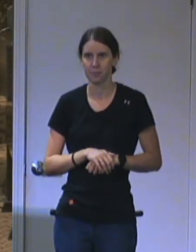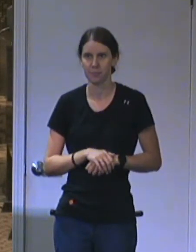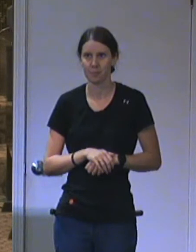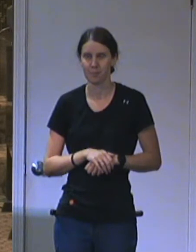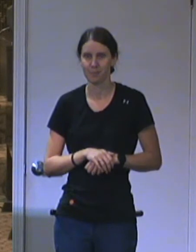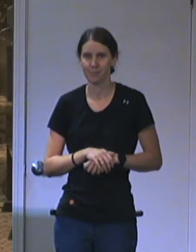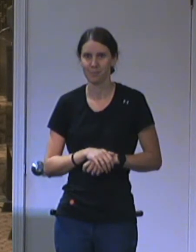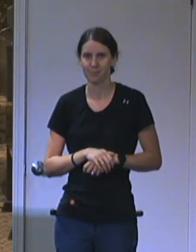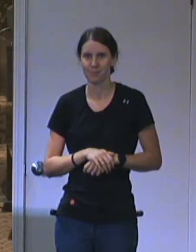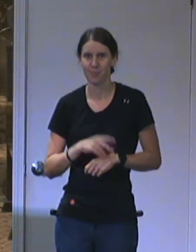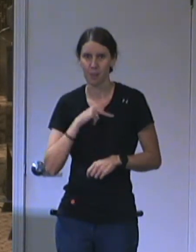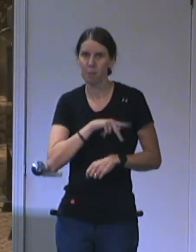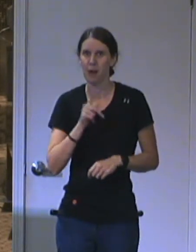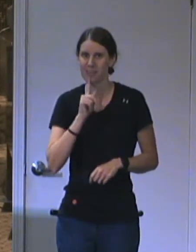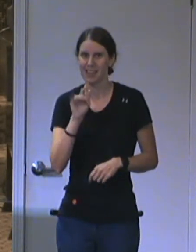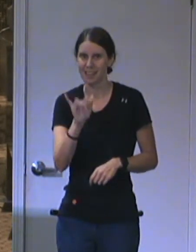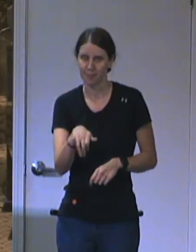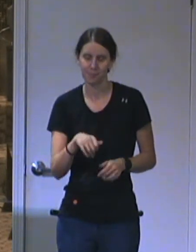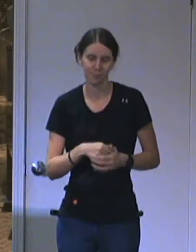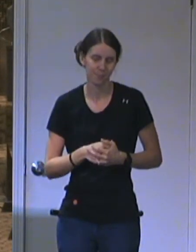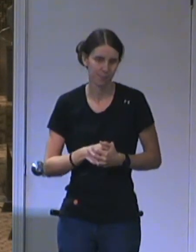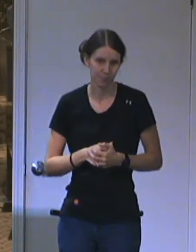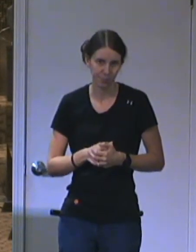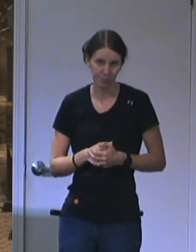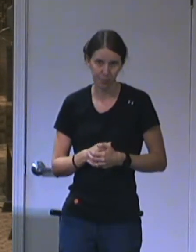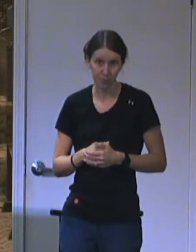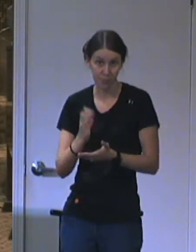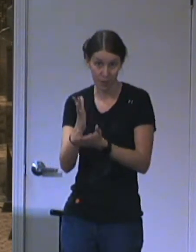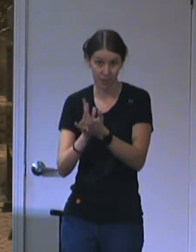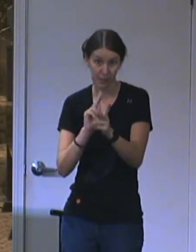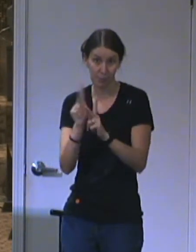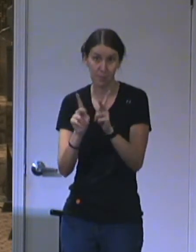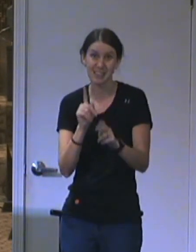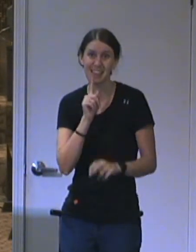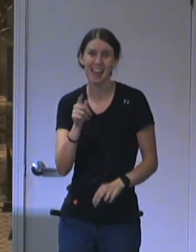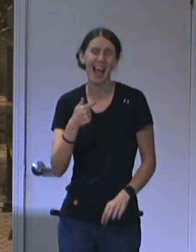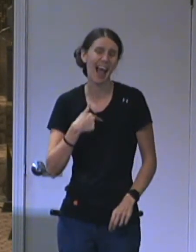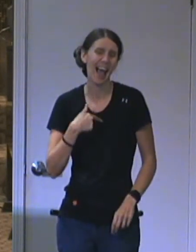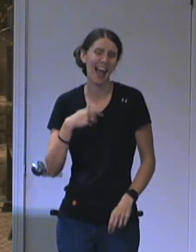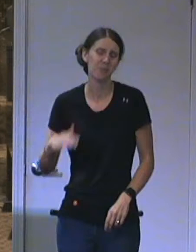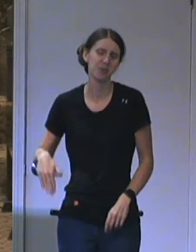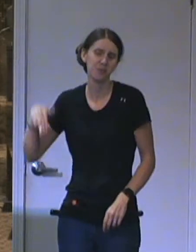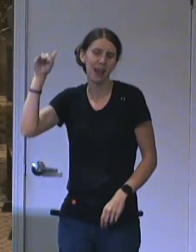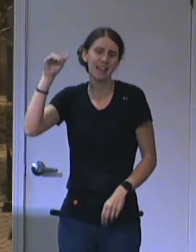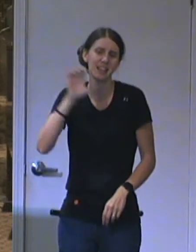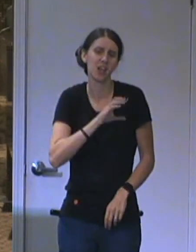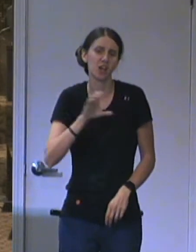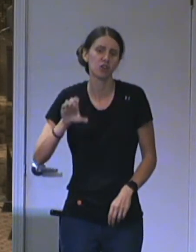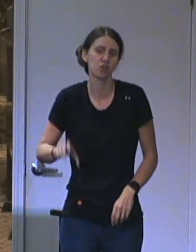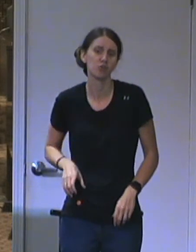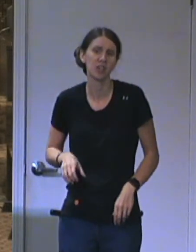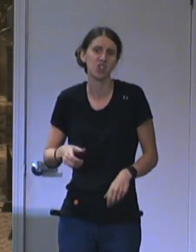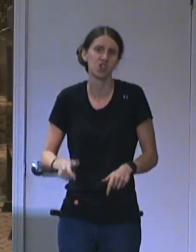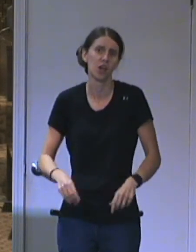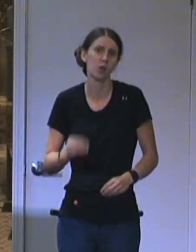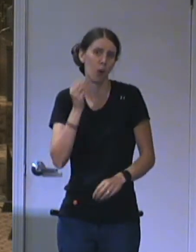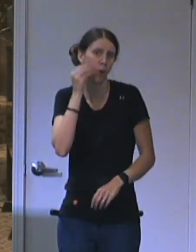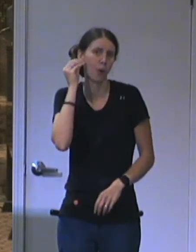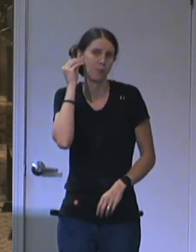People say, well, I've had a Christian family. I have a Christian family. I grew up in a Christian home. You